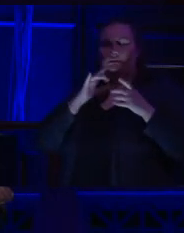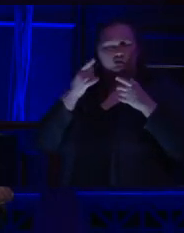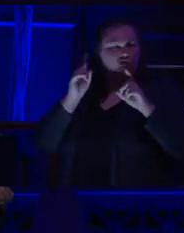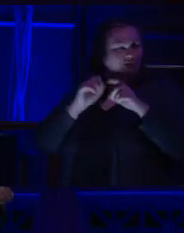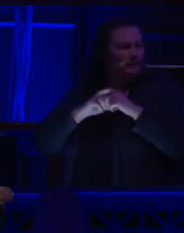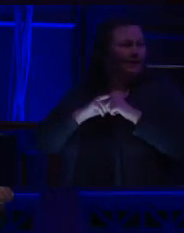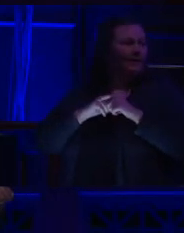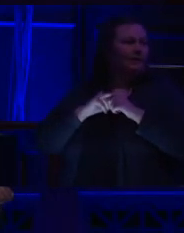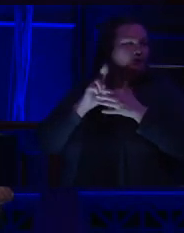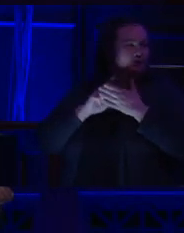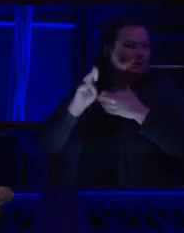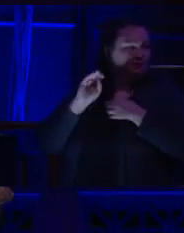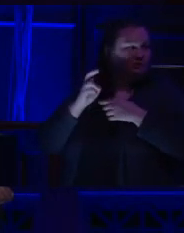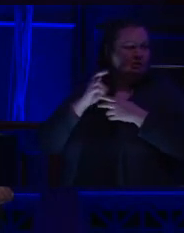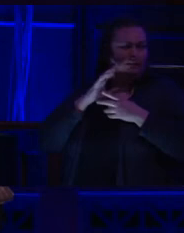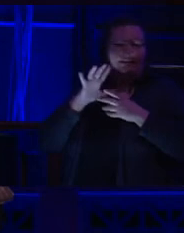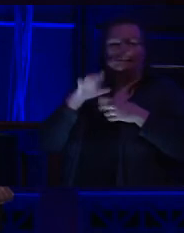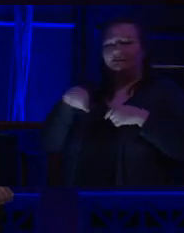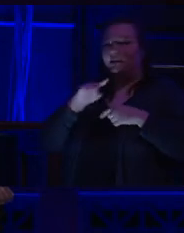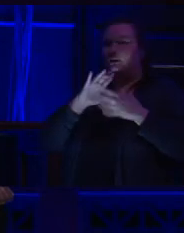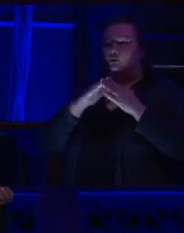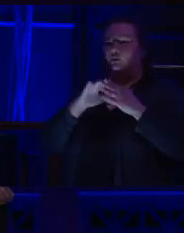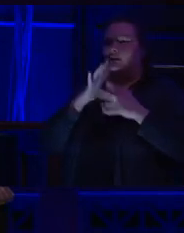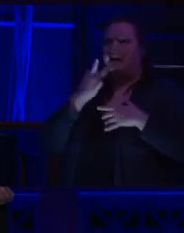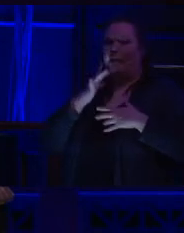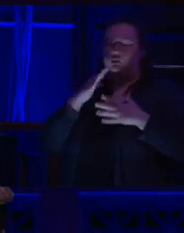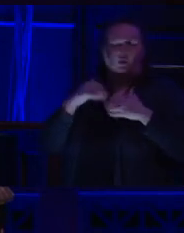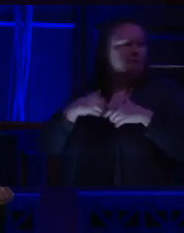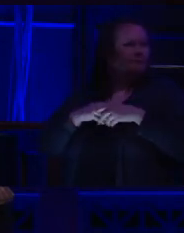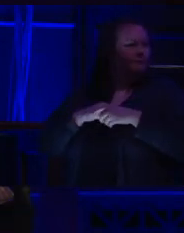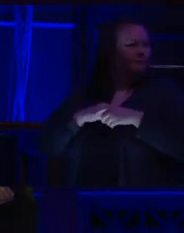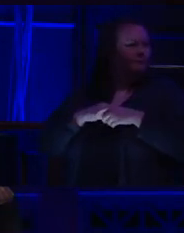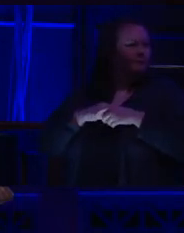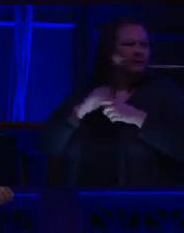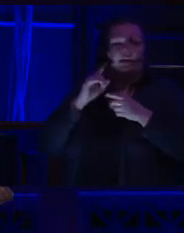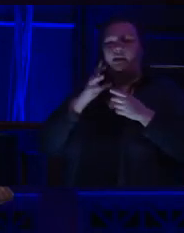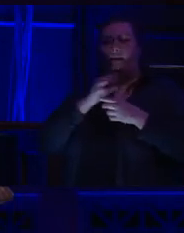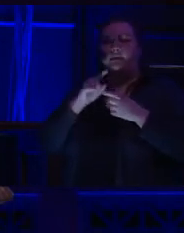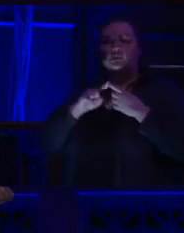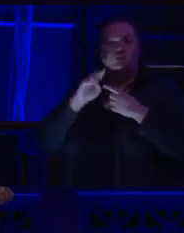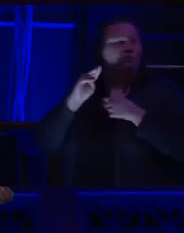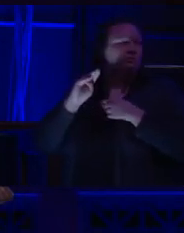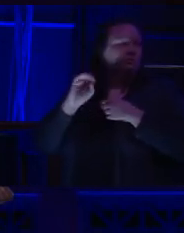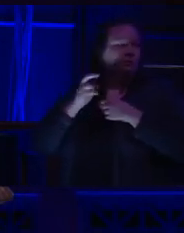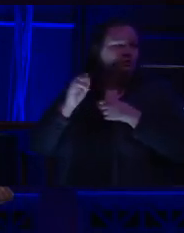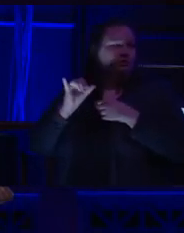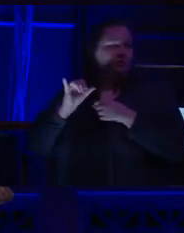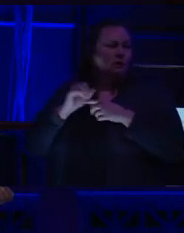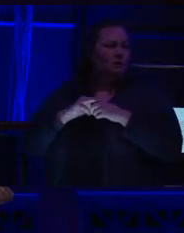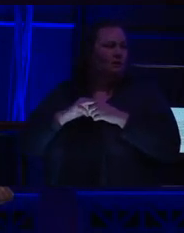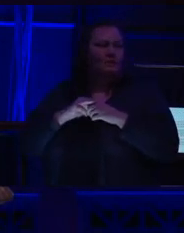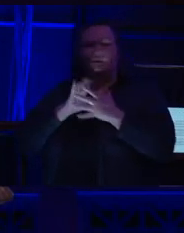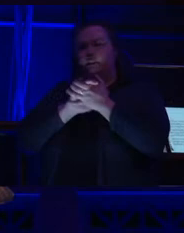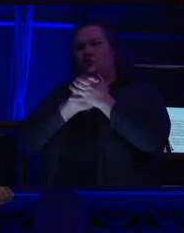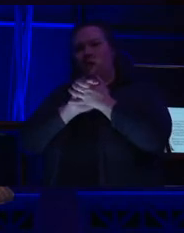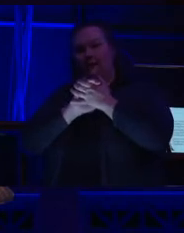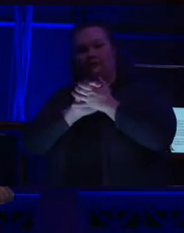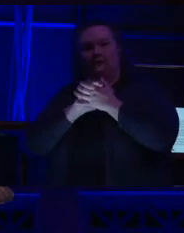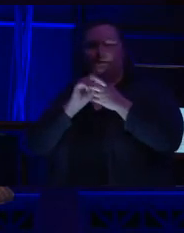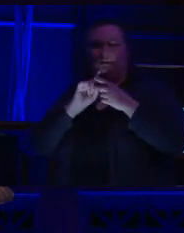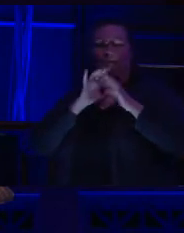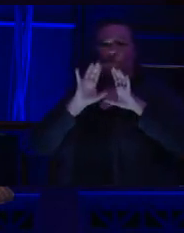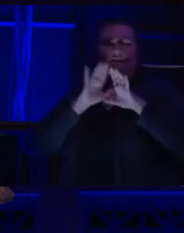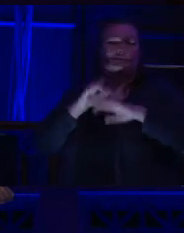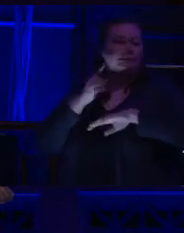of Michigan and entire academic community is lucky to have you as leader. And to Michigan, here's to you as well. Congratulations on this momentous